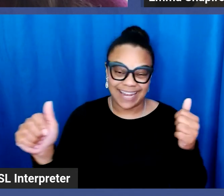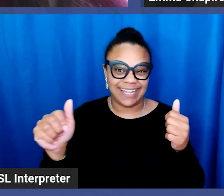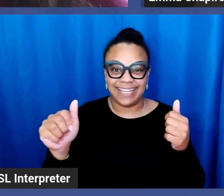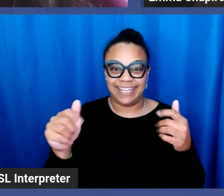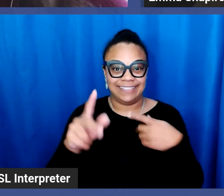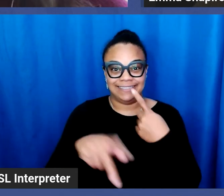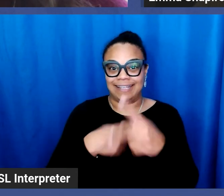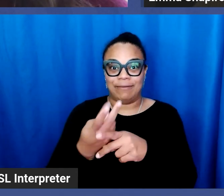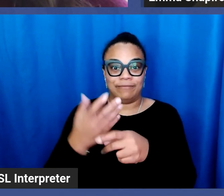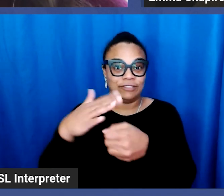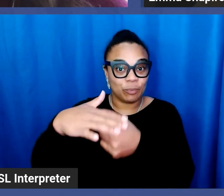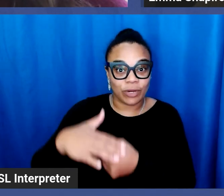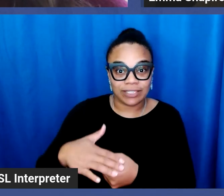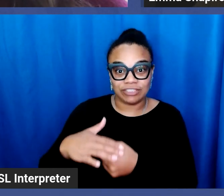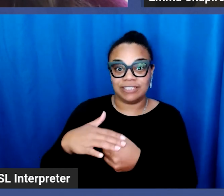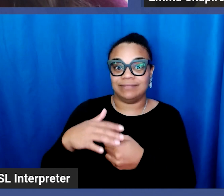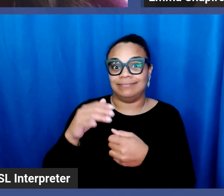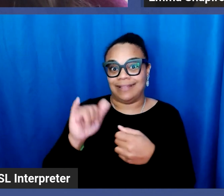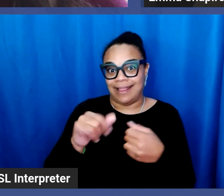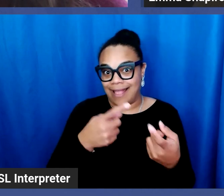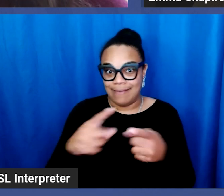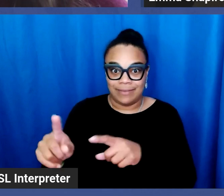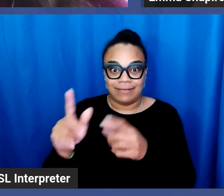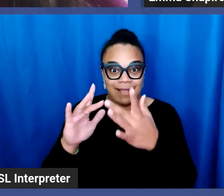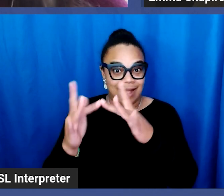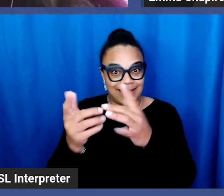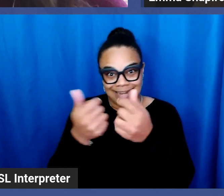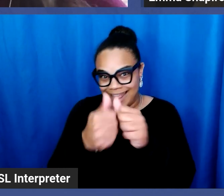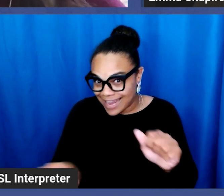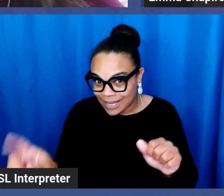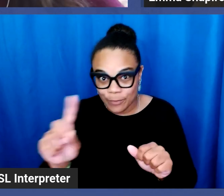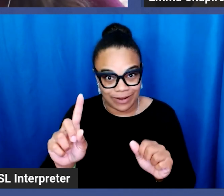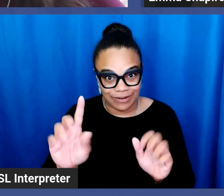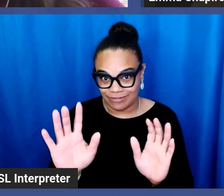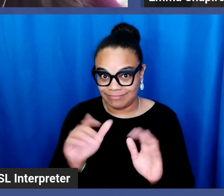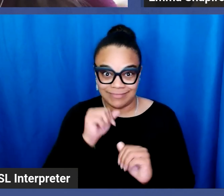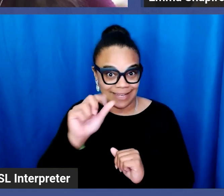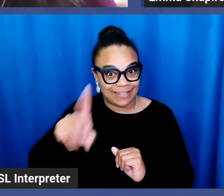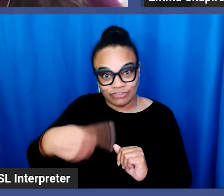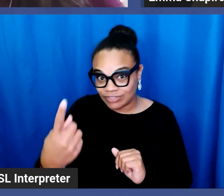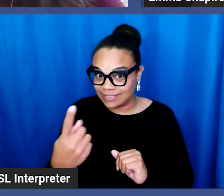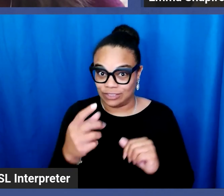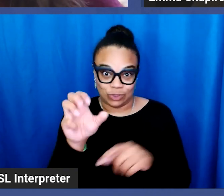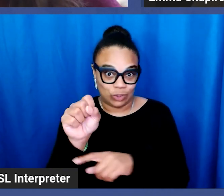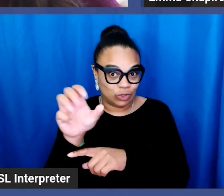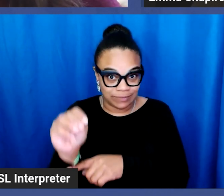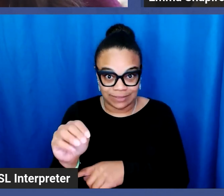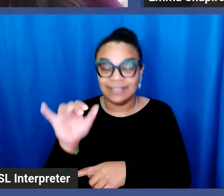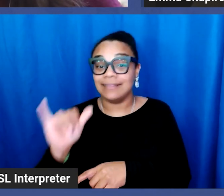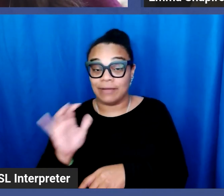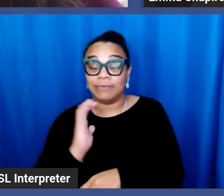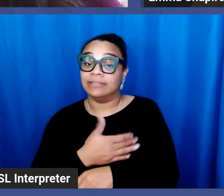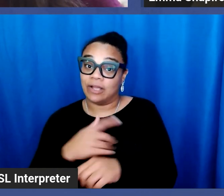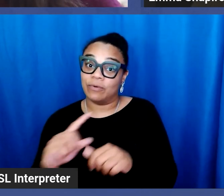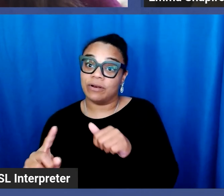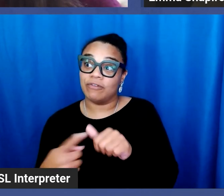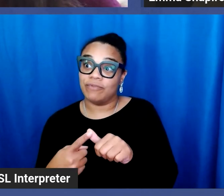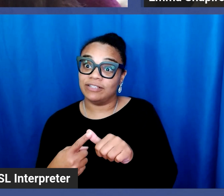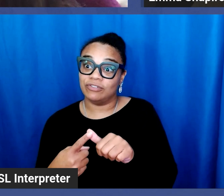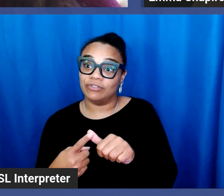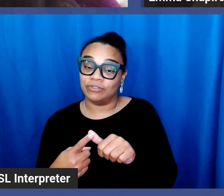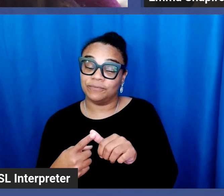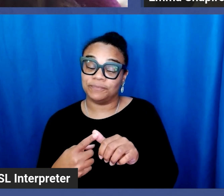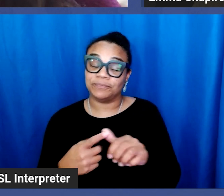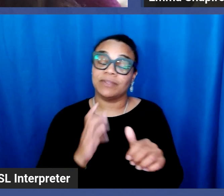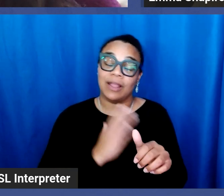or censorship that happen online anywhere. Don't Delete Art isn't only about social media, though that was our original, our